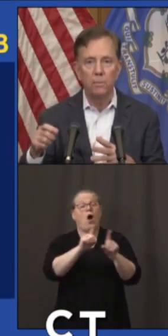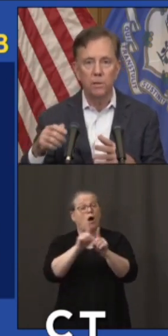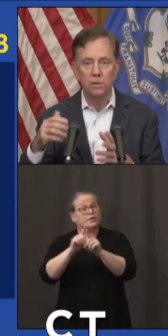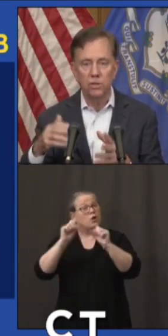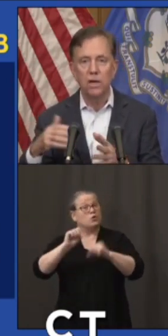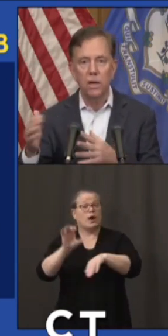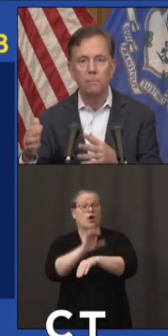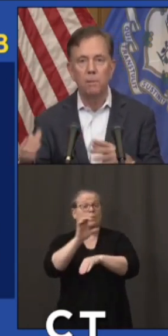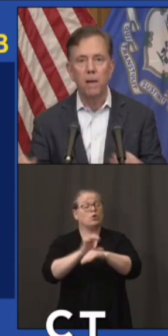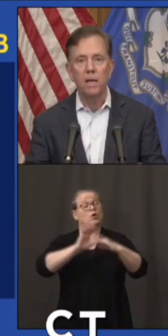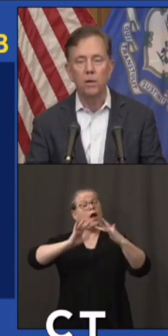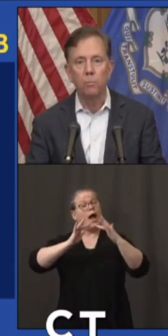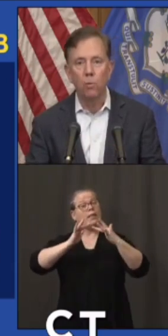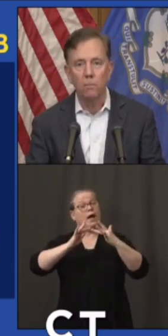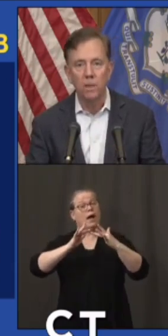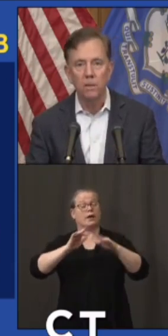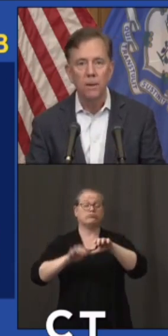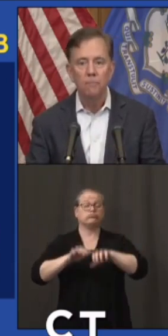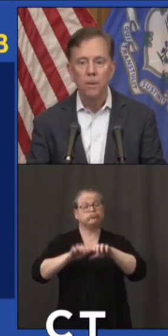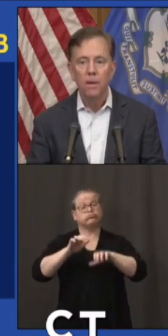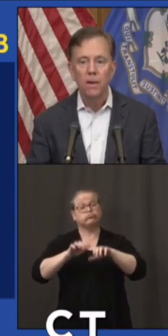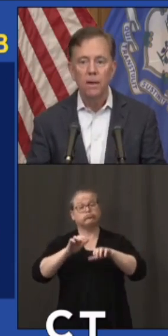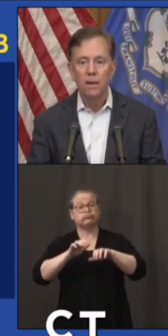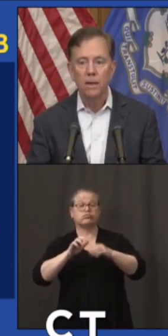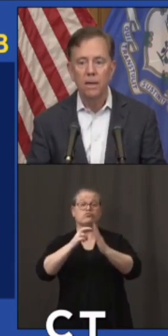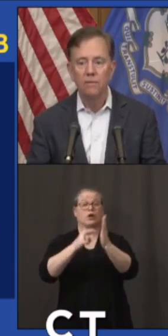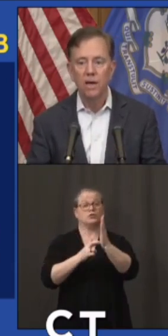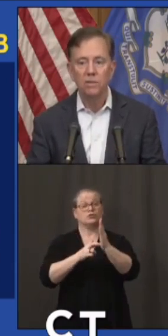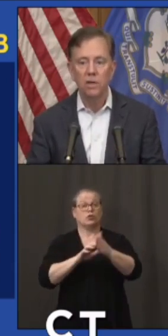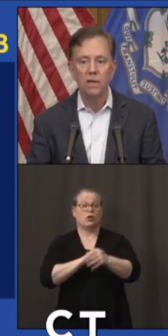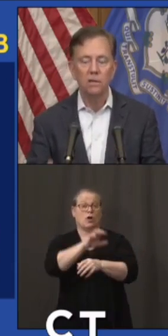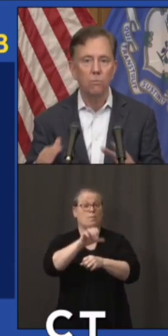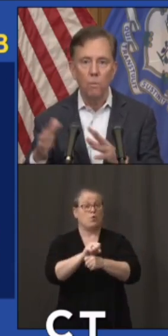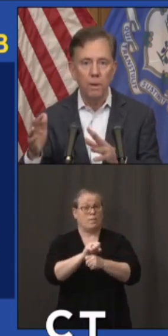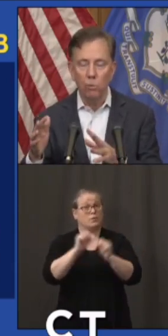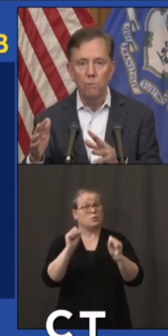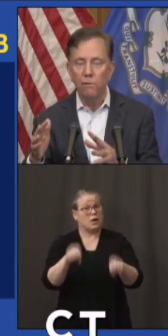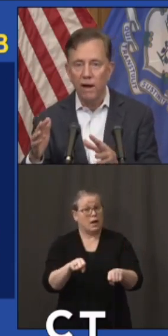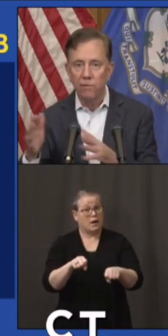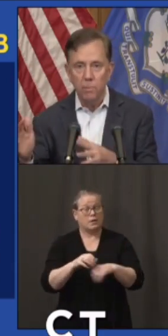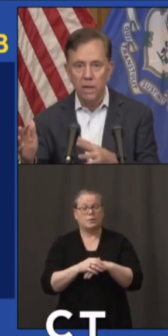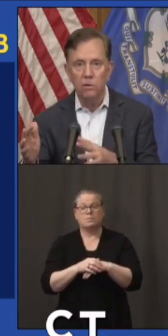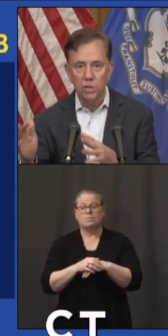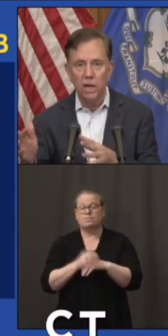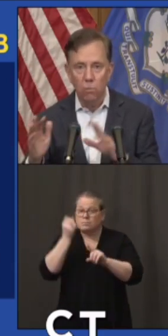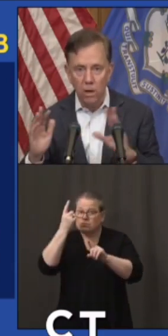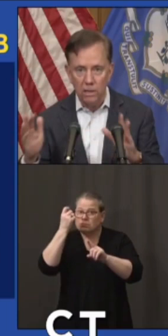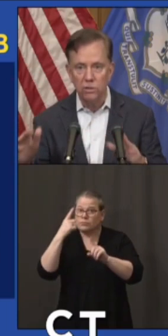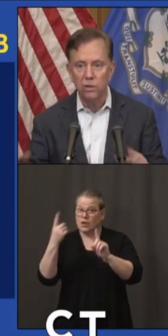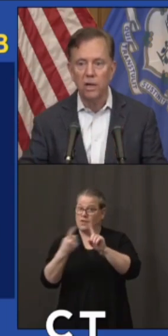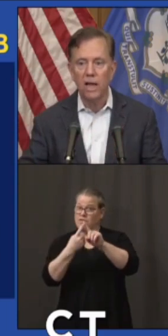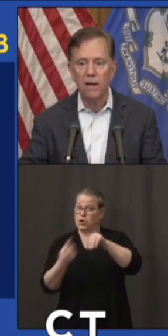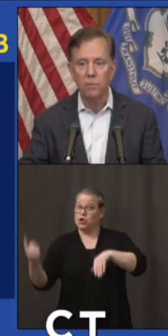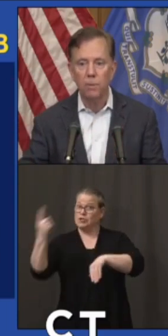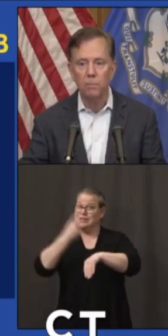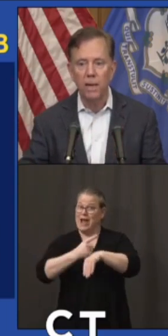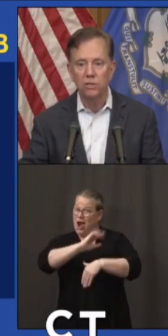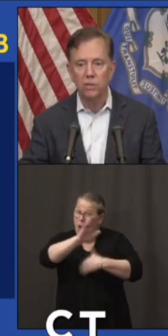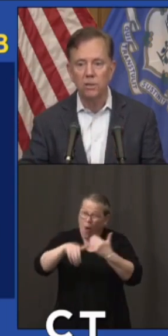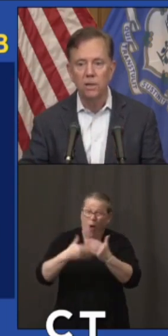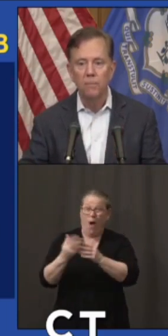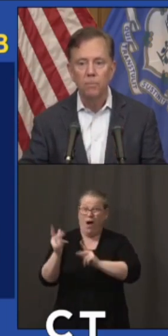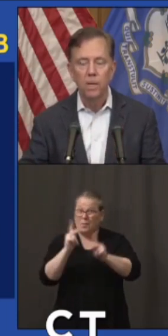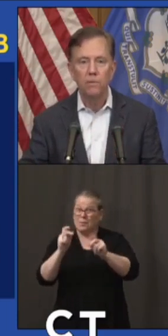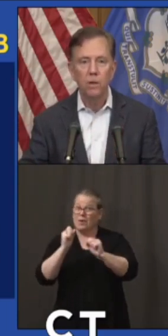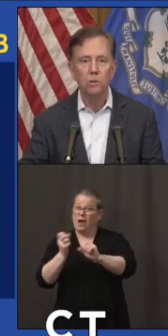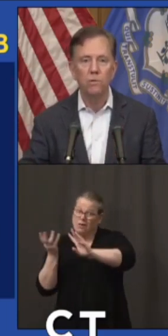be able to sign up and make an appointment. And I've got to tell you, there won't be room for everybody on day one, so you're going to have to be